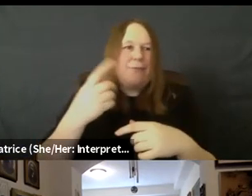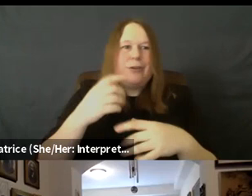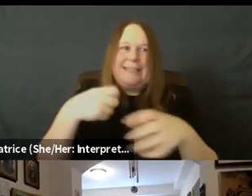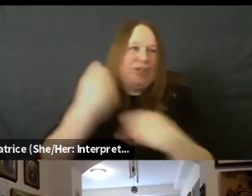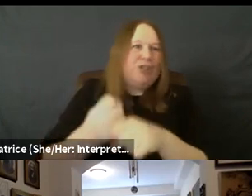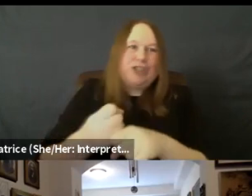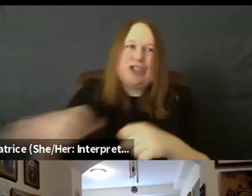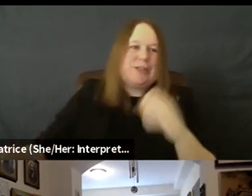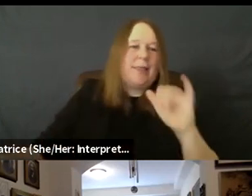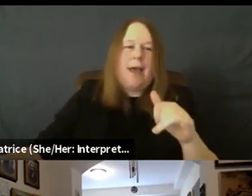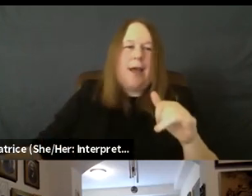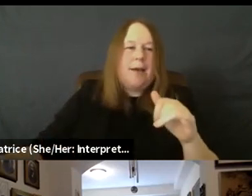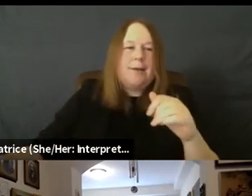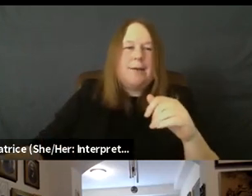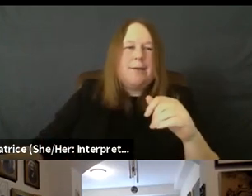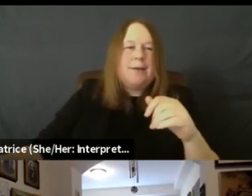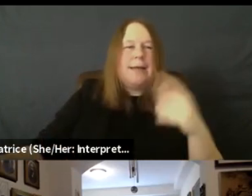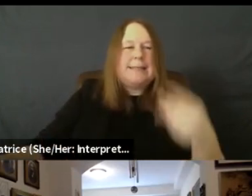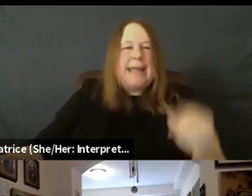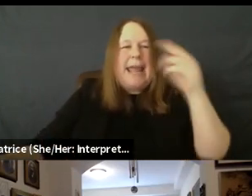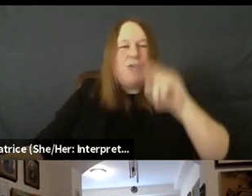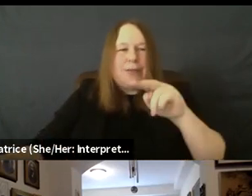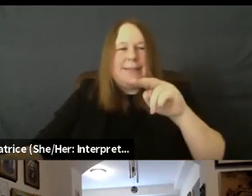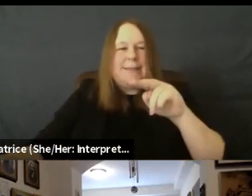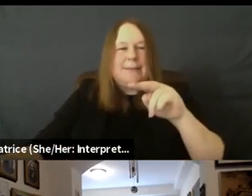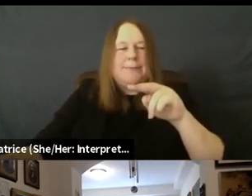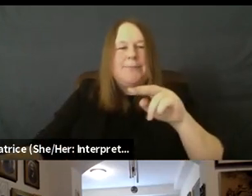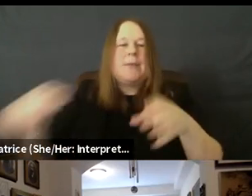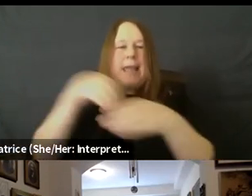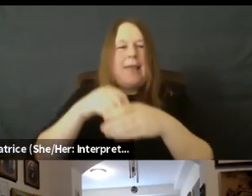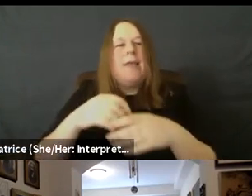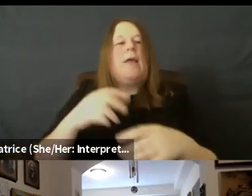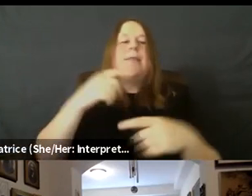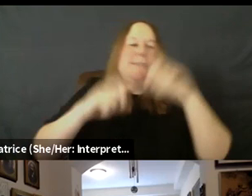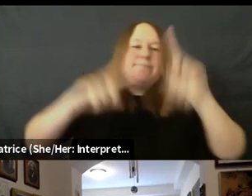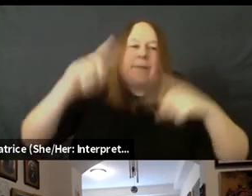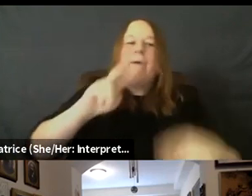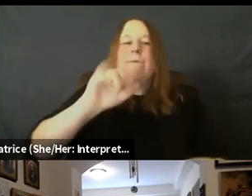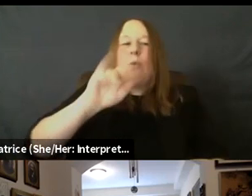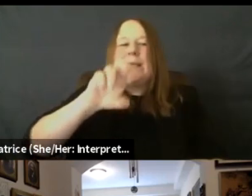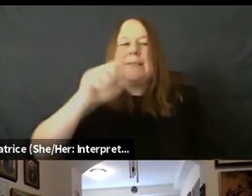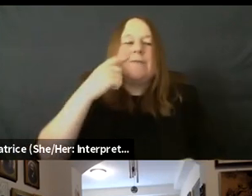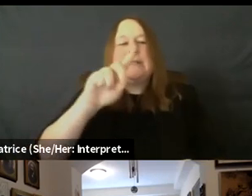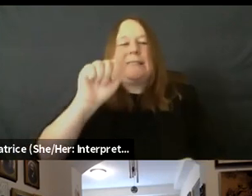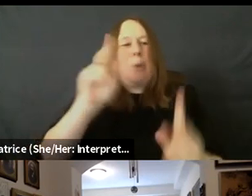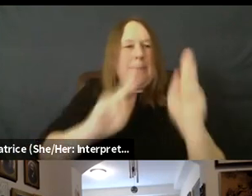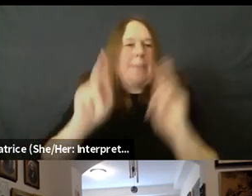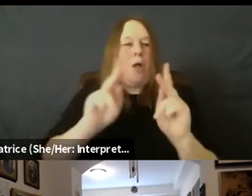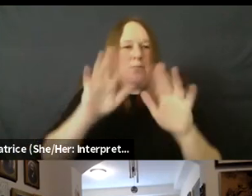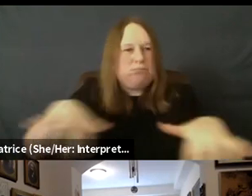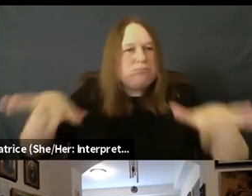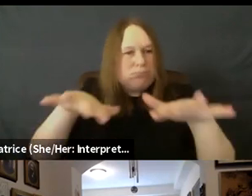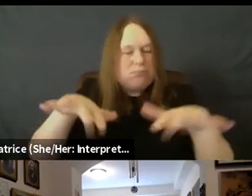decades is an increase in the voices of disabled individuals who